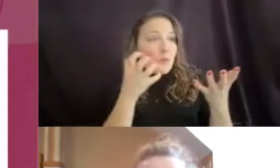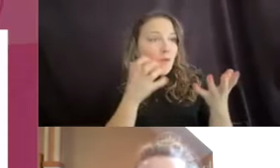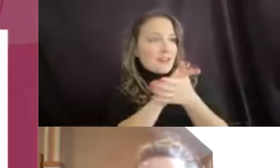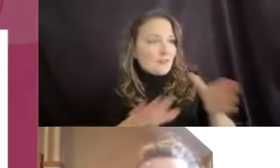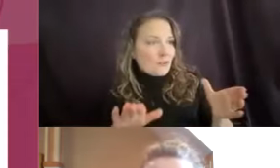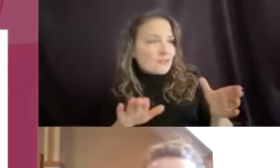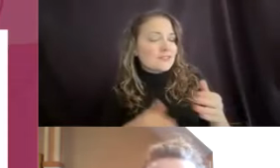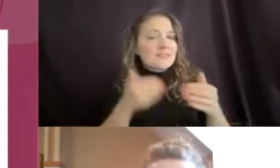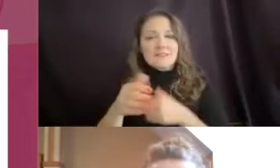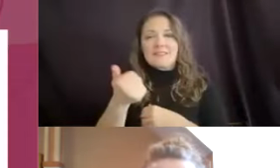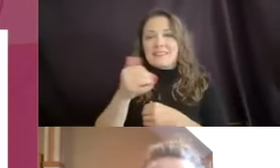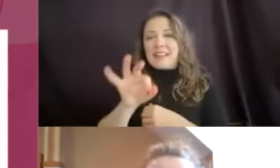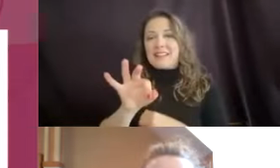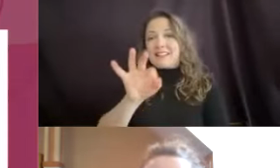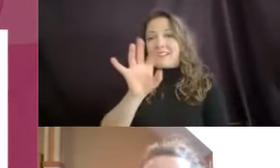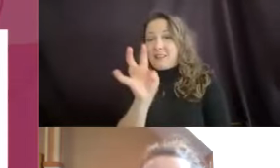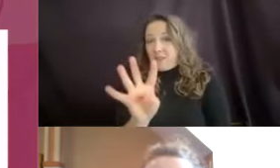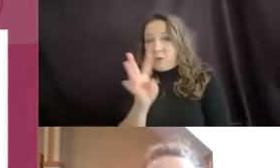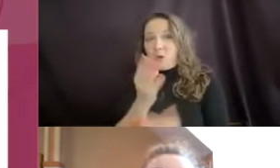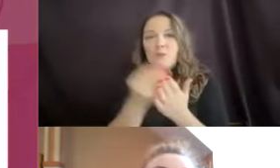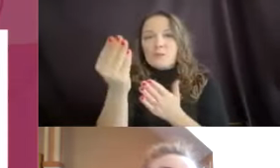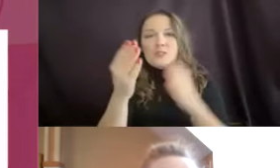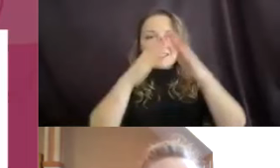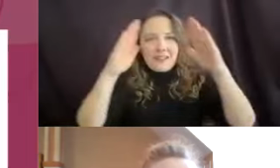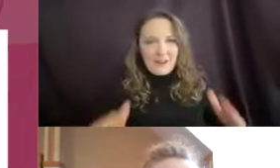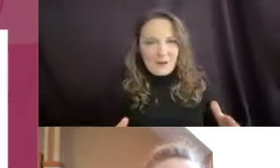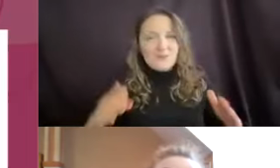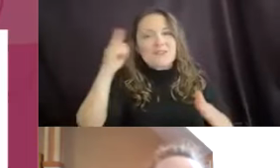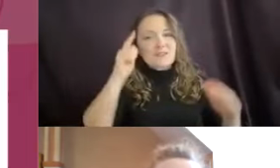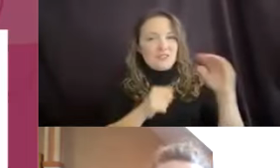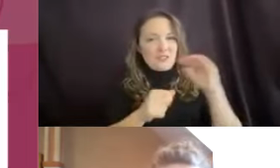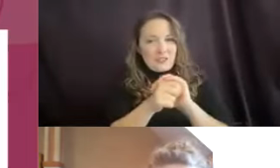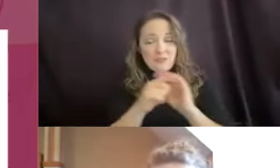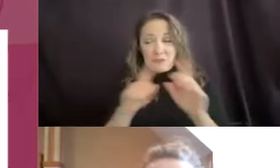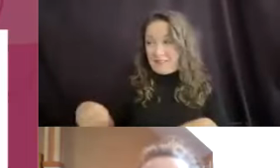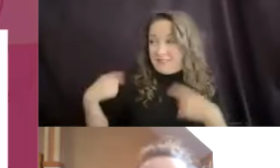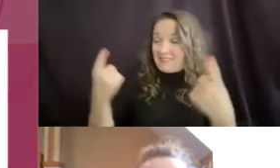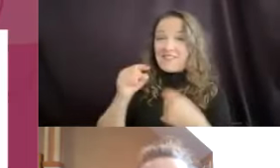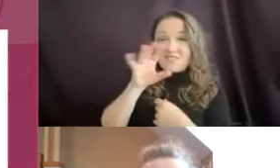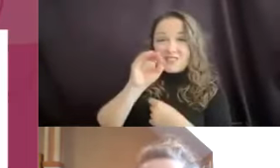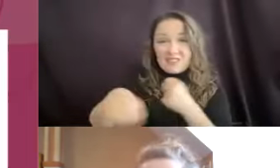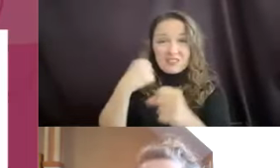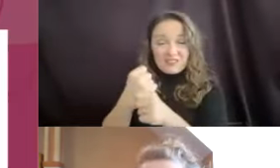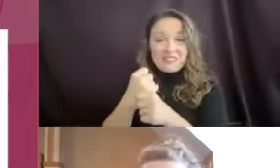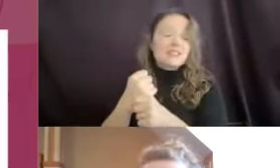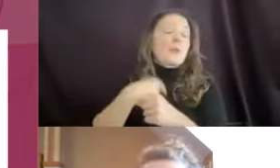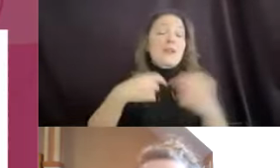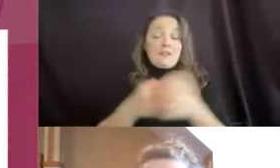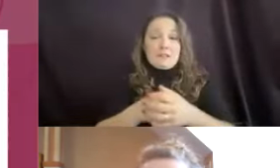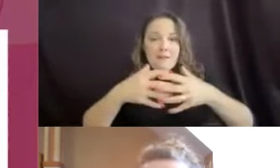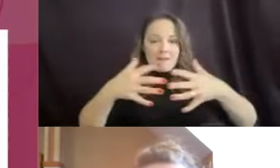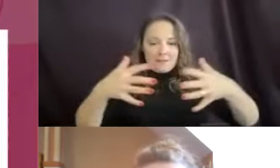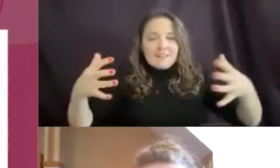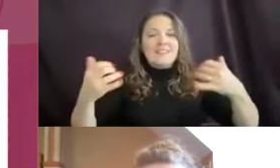home to shelter abused women and children. So in the almost 50 years since, we've expanded, and now we